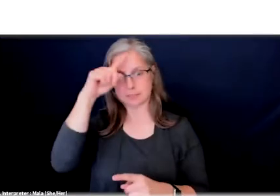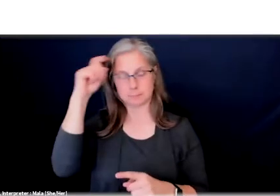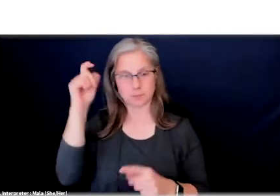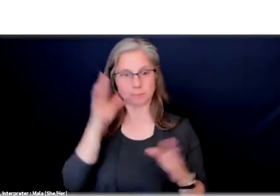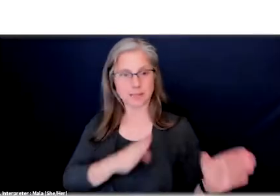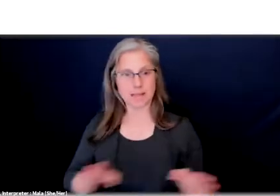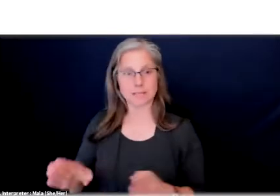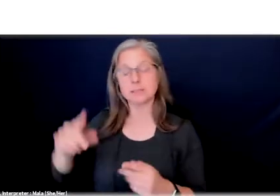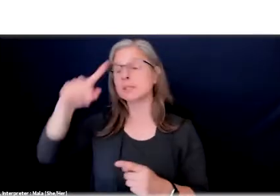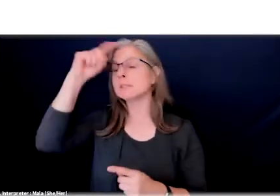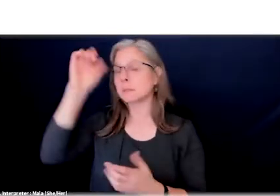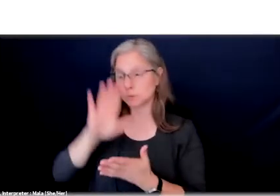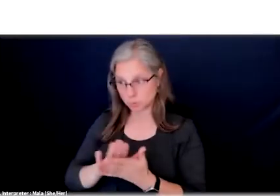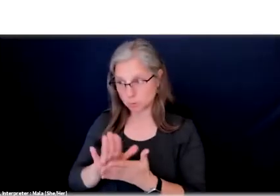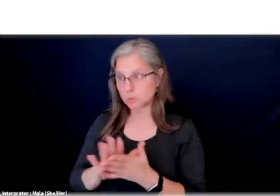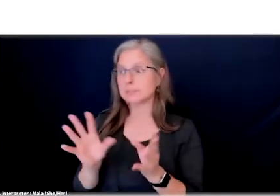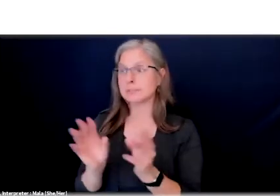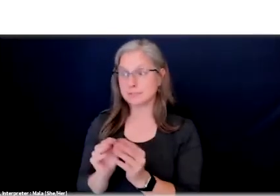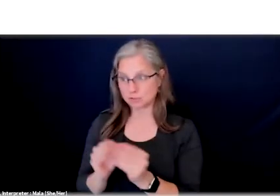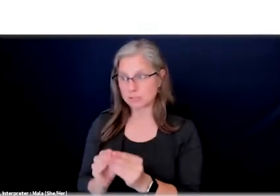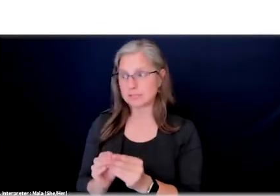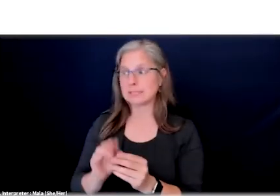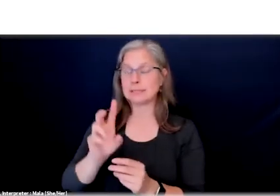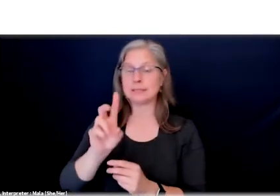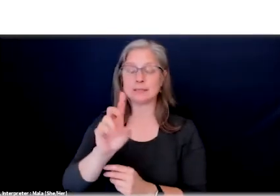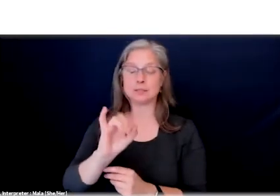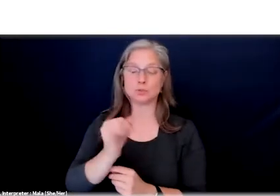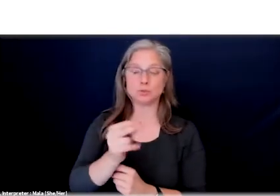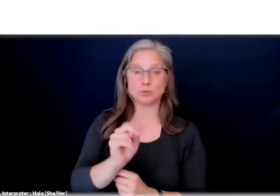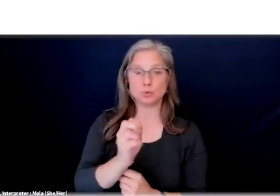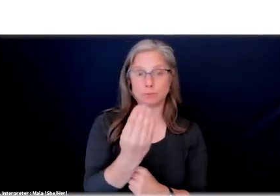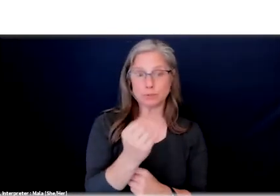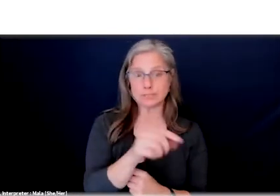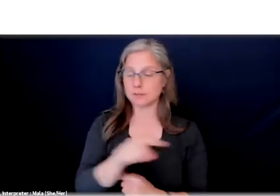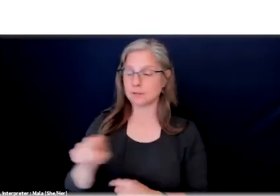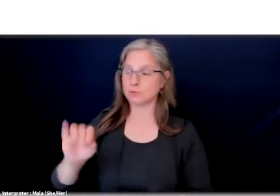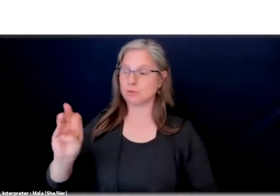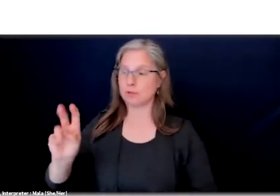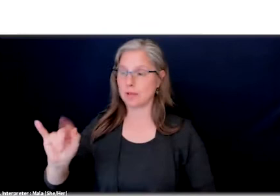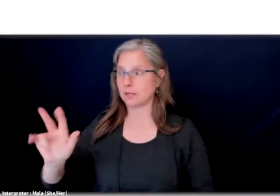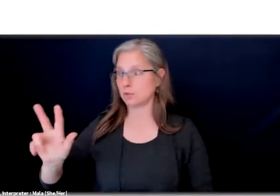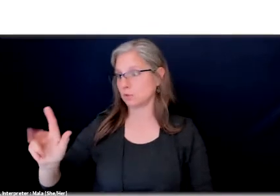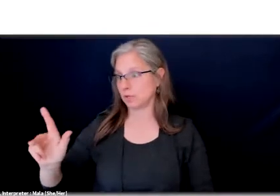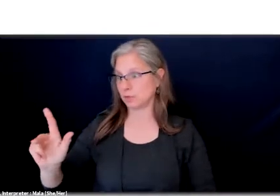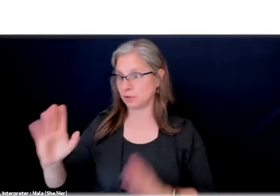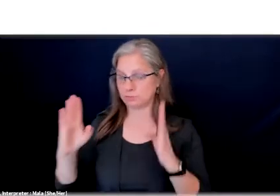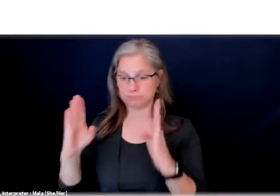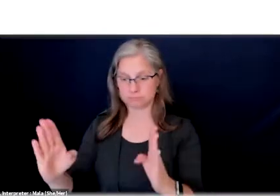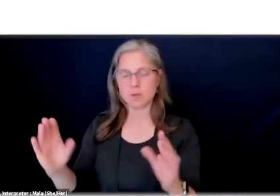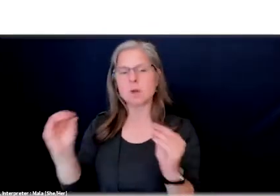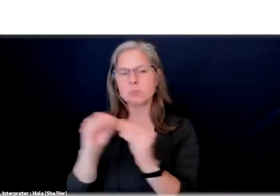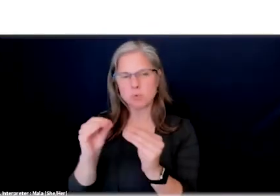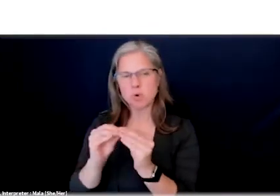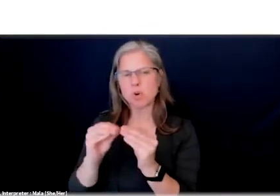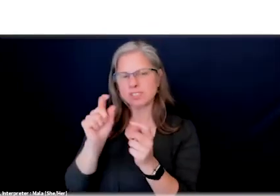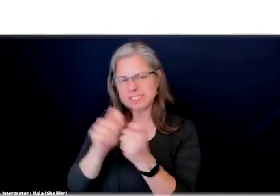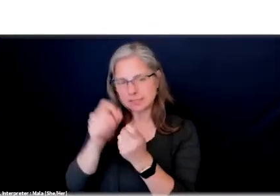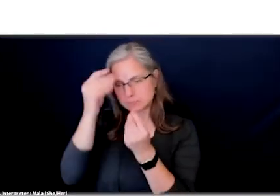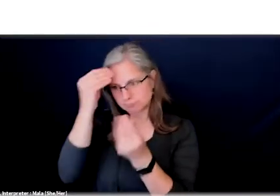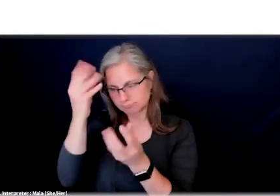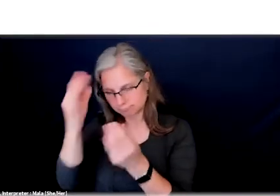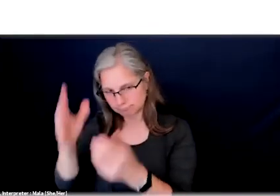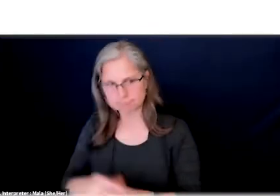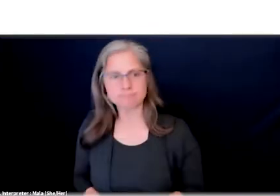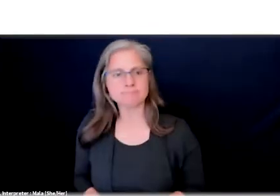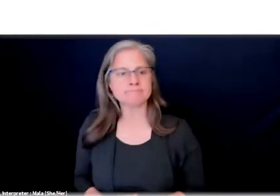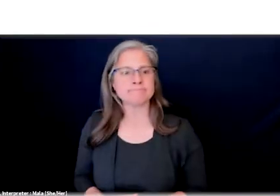school session with the dates between June 14th and July 23rd. More details will be coming soon. We